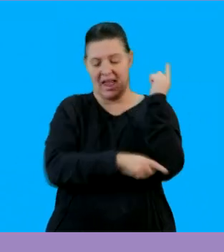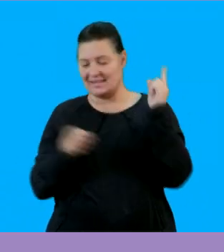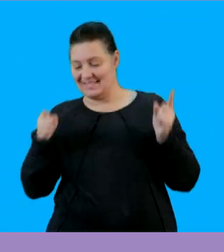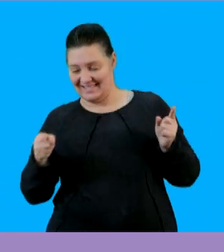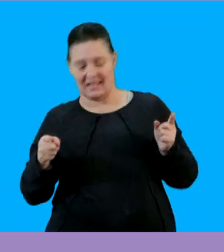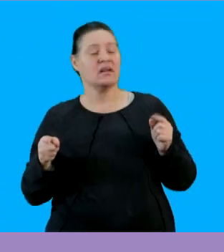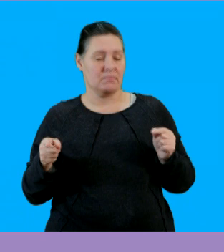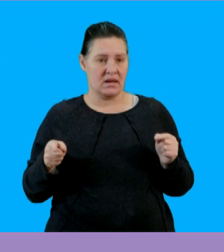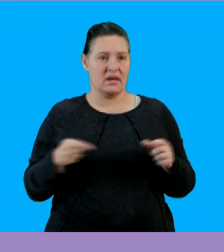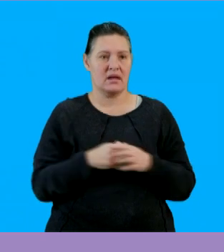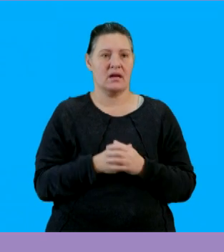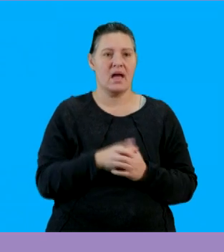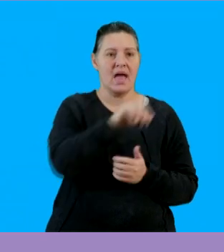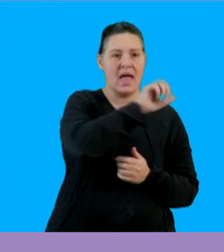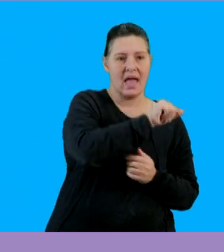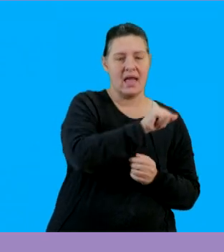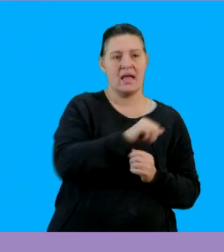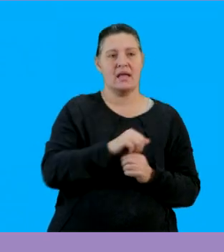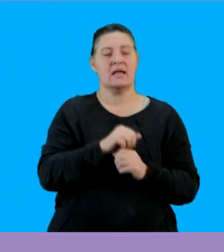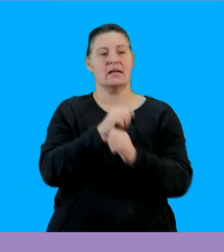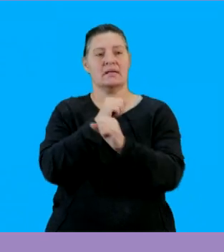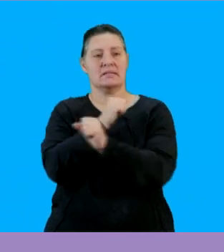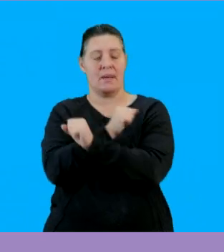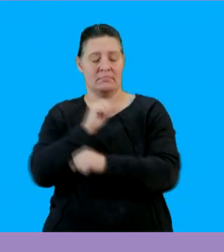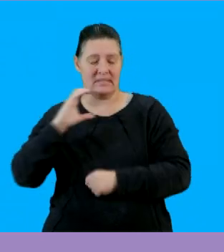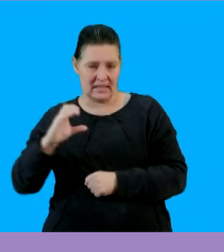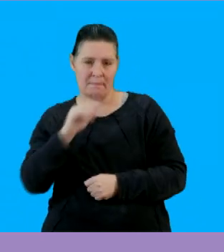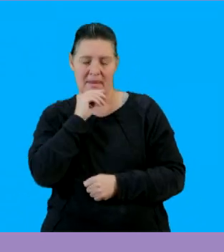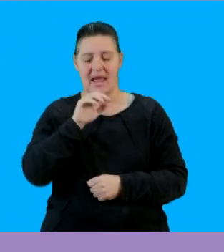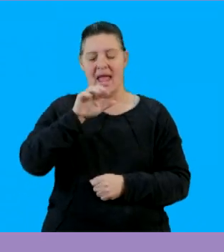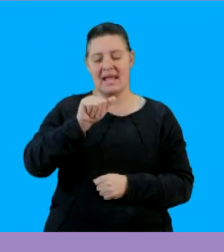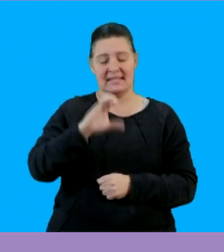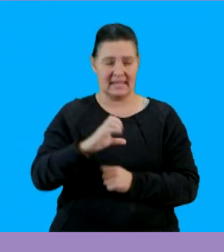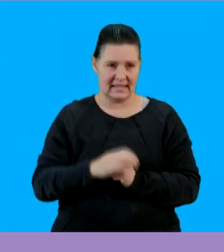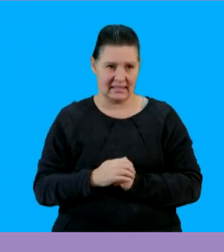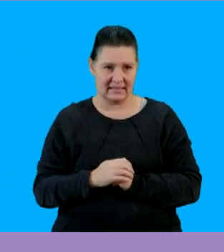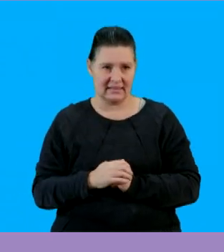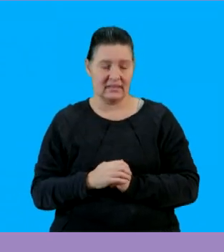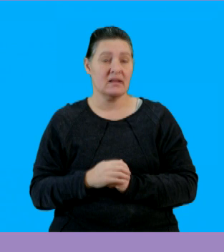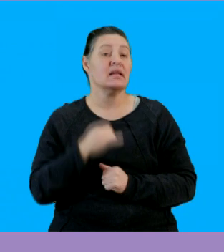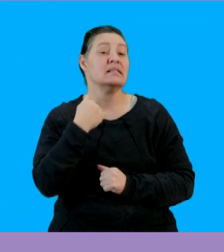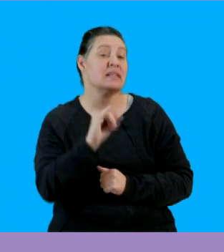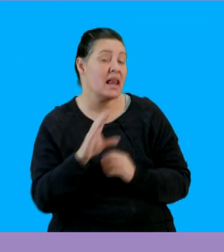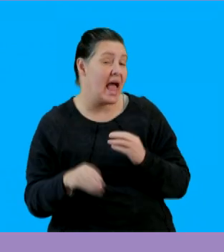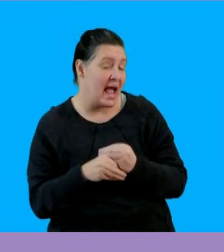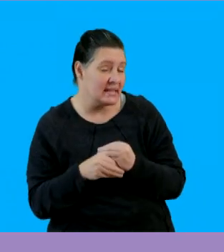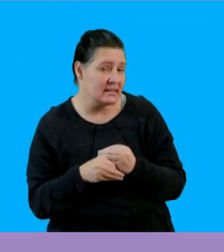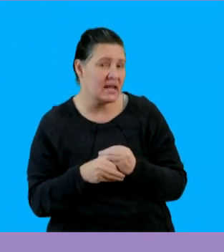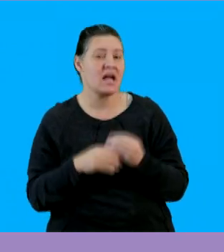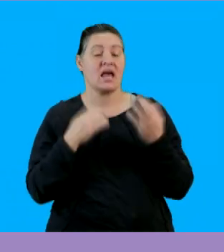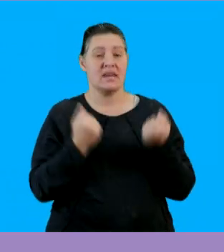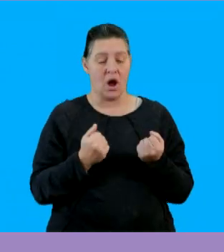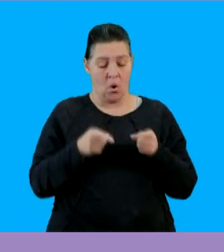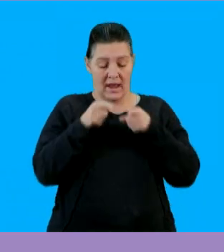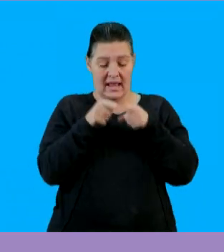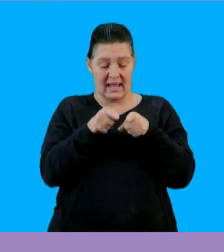c. So that is going to give us an answer of a, c. And we are still adding there. We